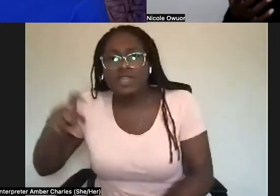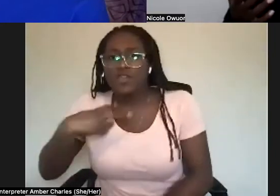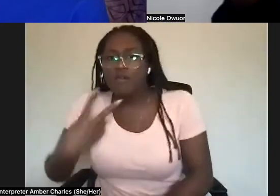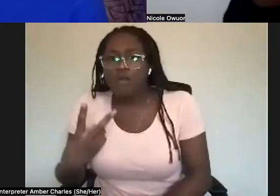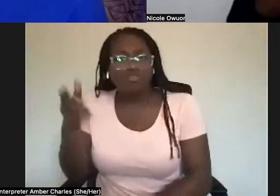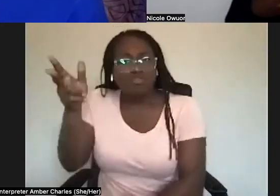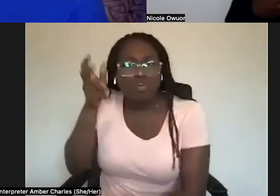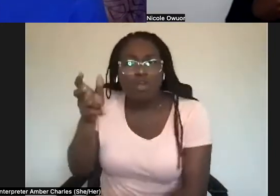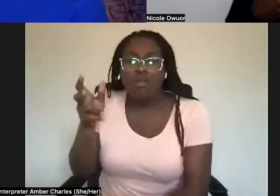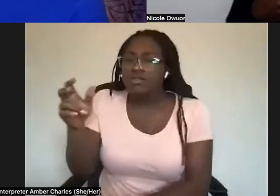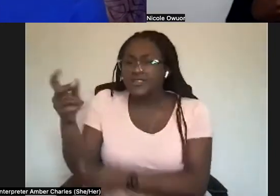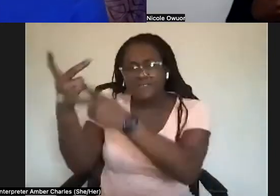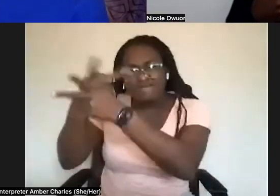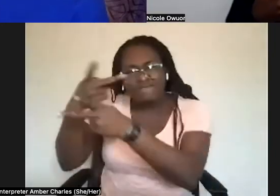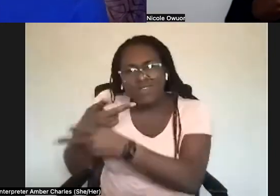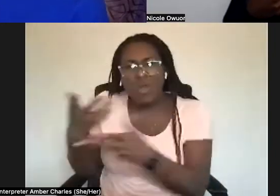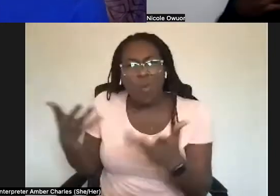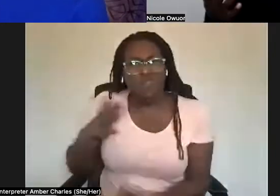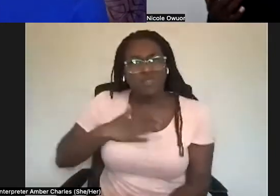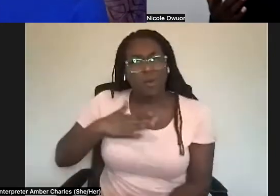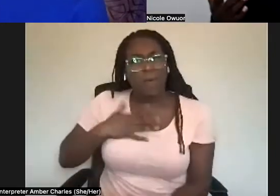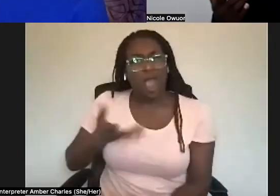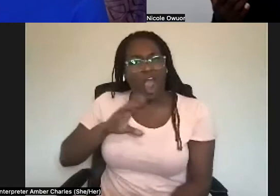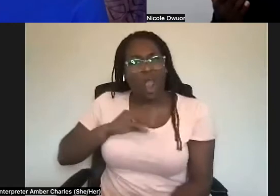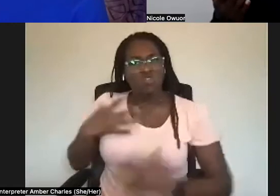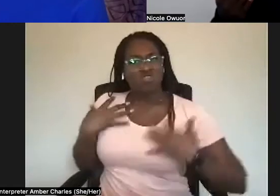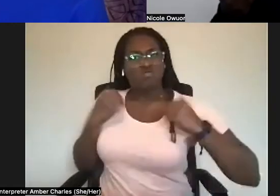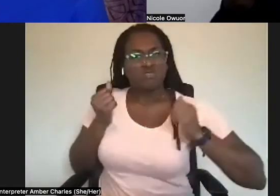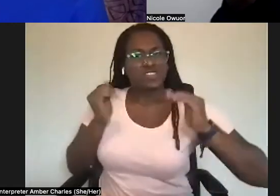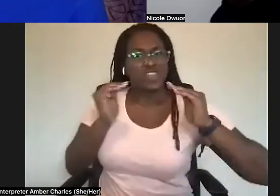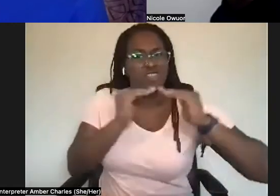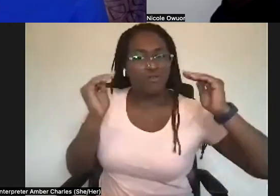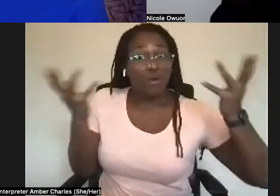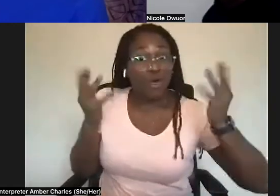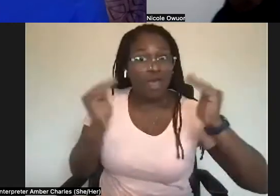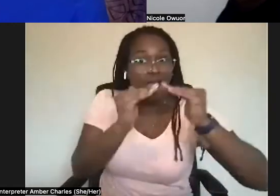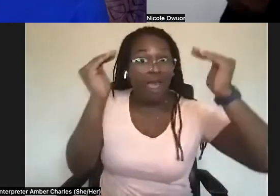calibrate, like, what is my courage level? Am I willing to make this